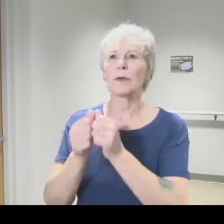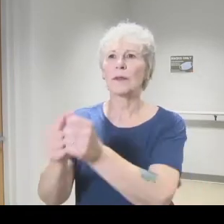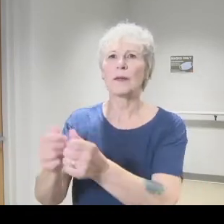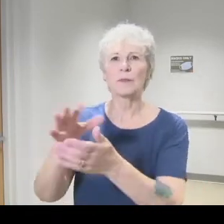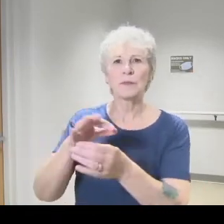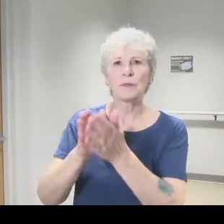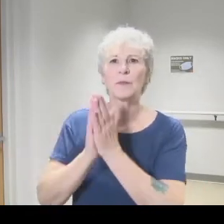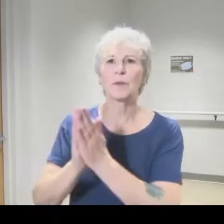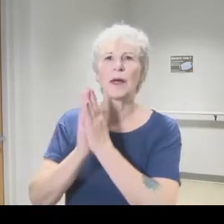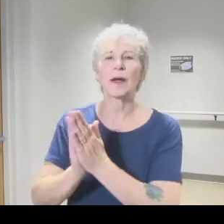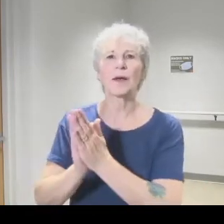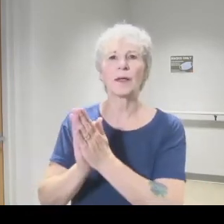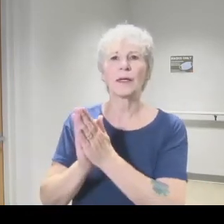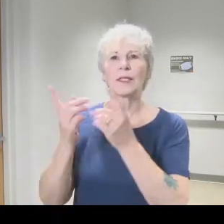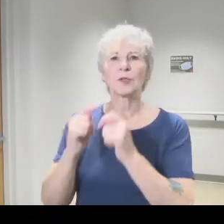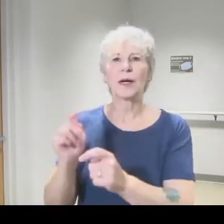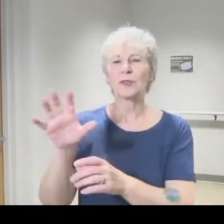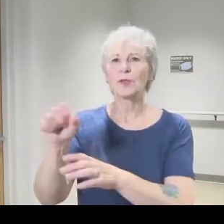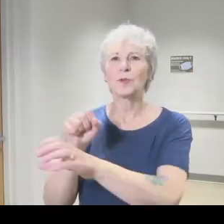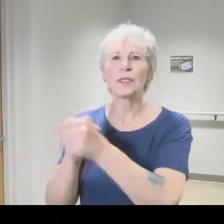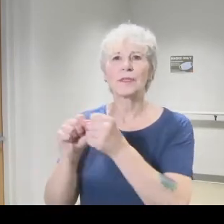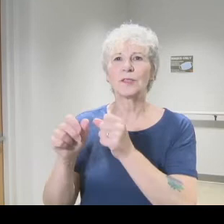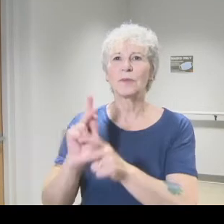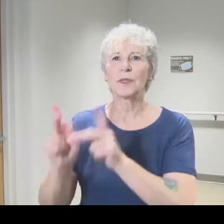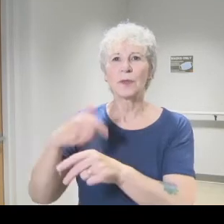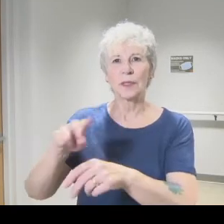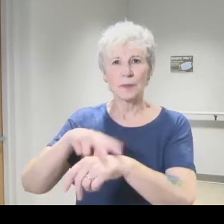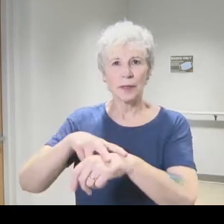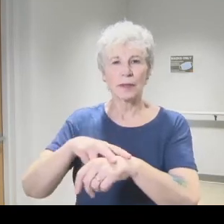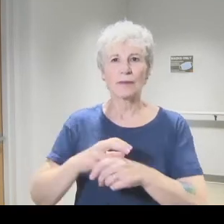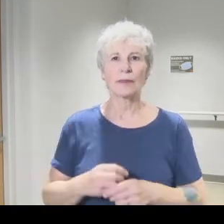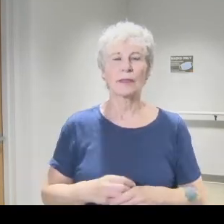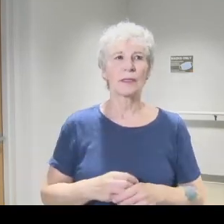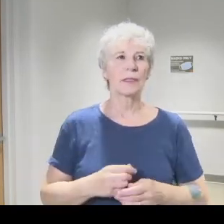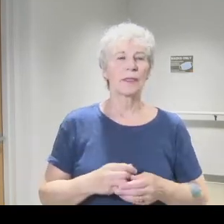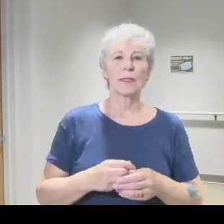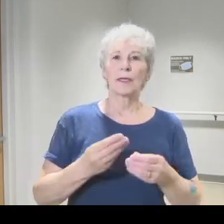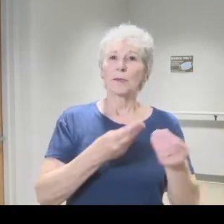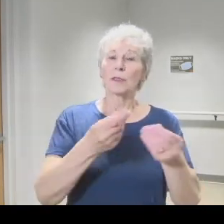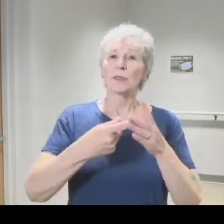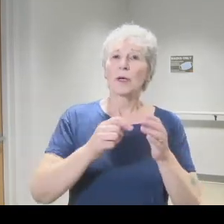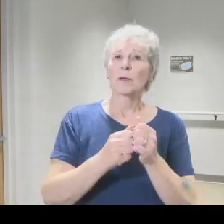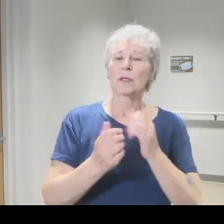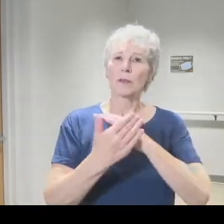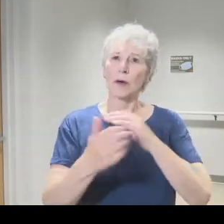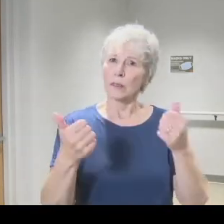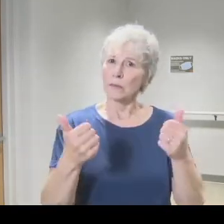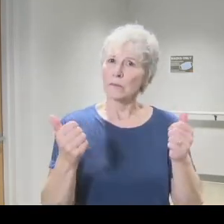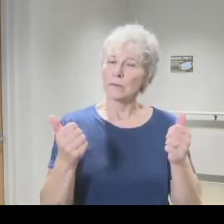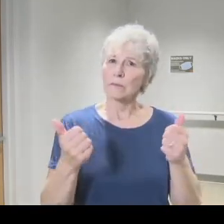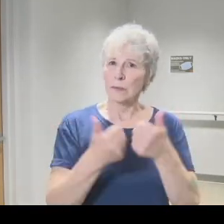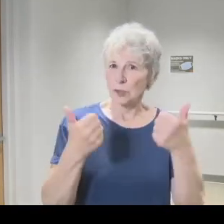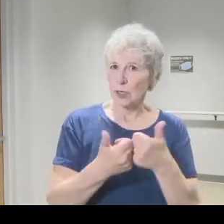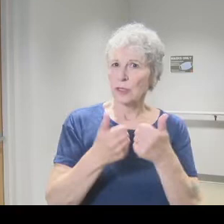Paraguay. So this morning, I'm going to give you all a charge. I'm going to give a start with a call charge to Jeremy